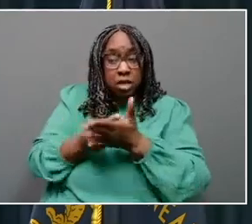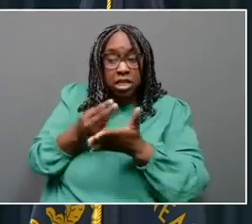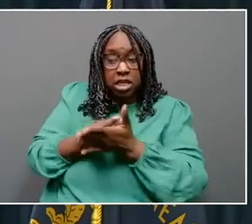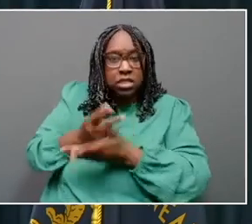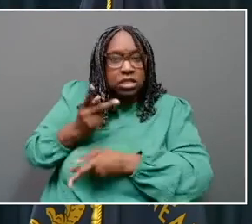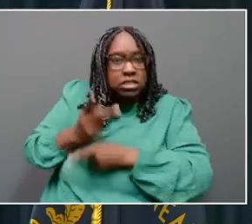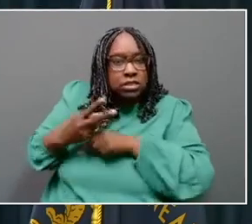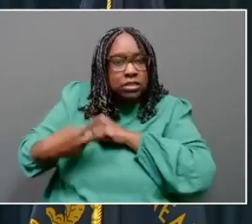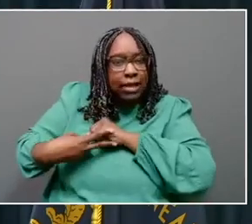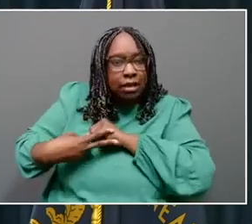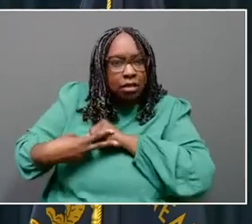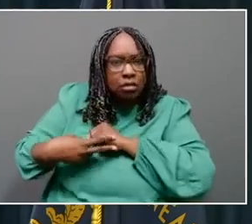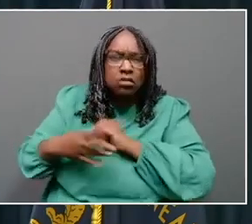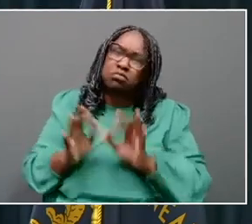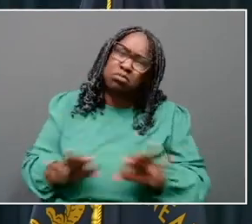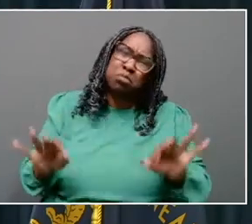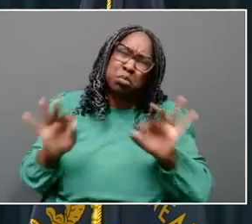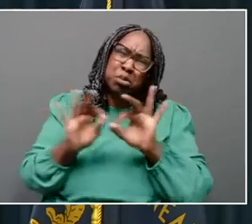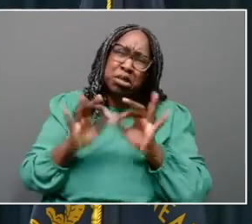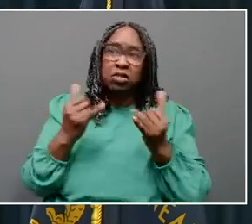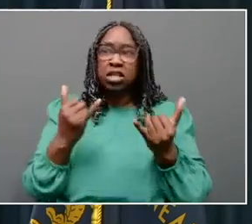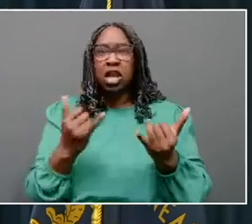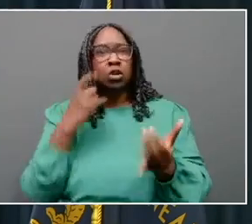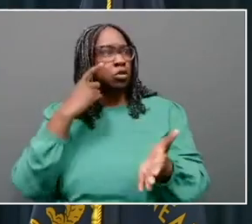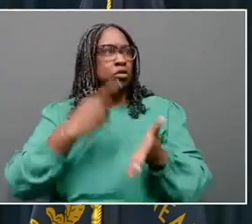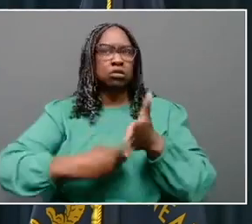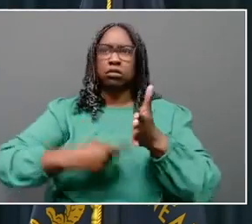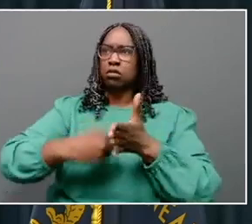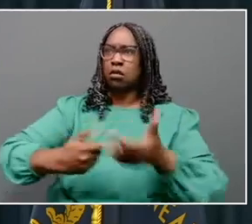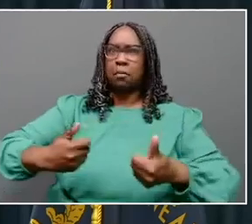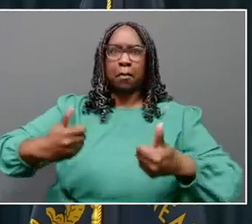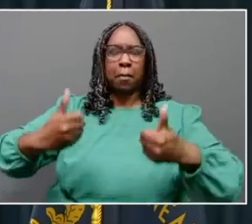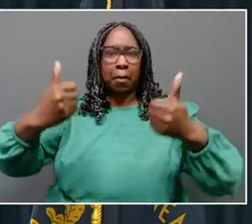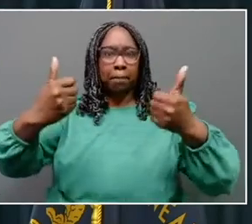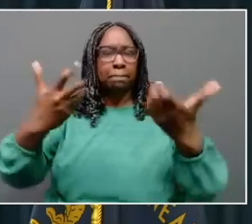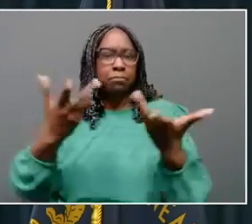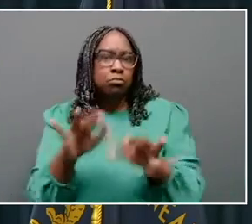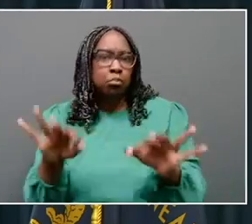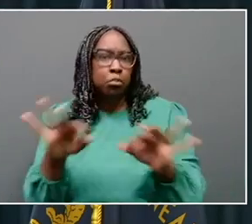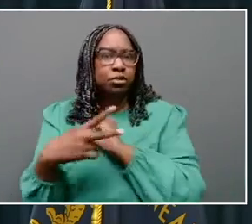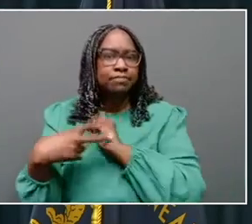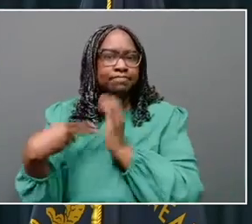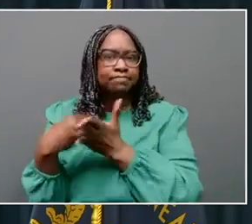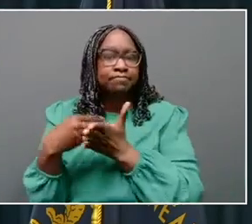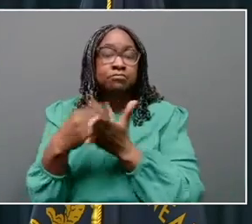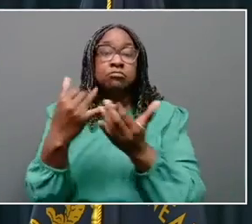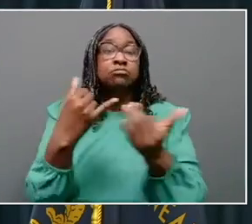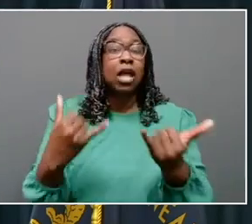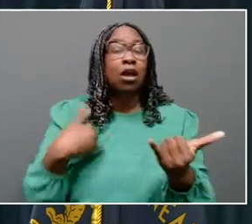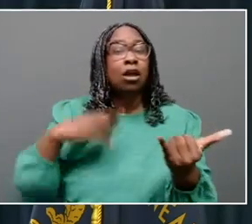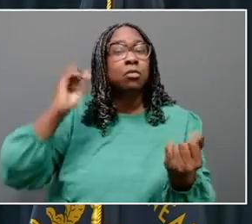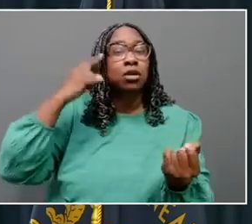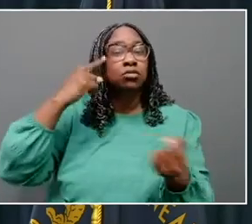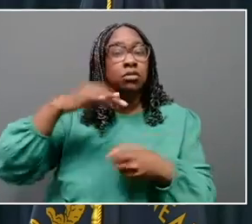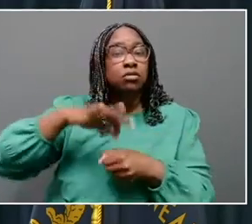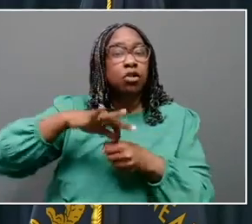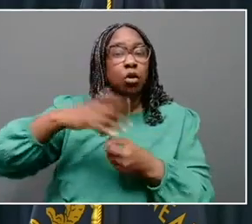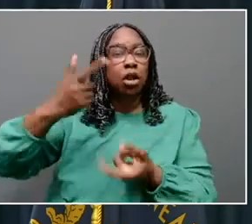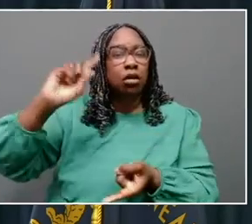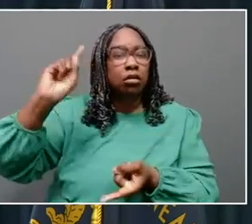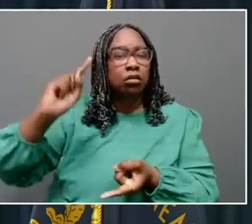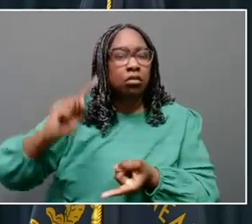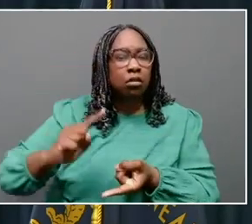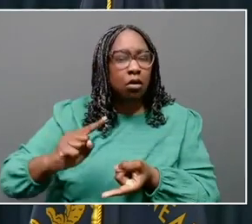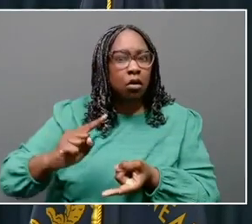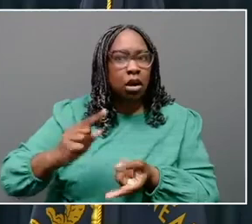inflation, is really important. I'm proud to be the governor that's now had an opportunity to both lower income and property